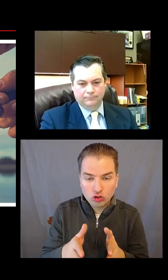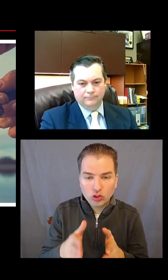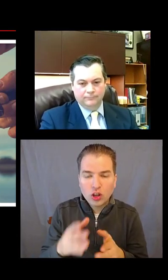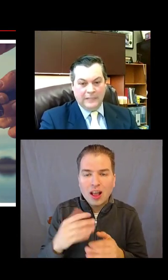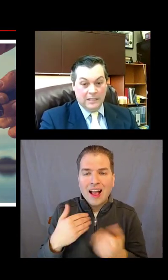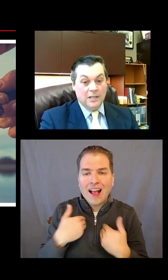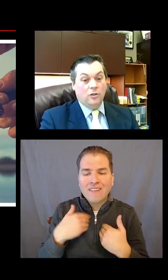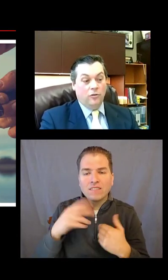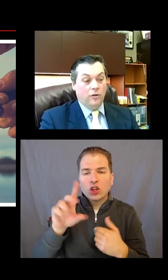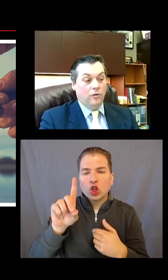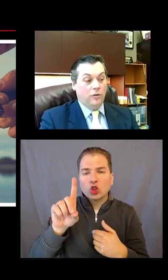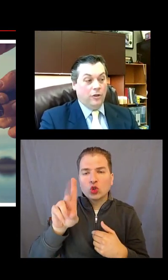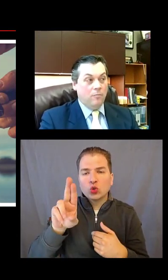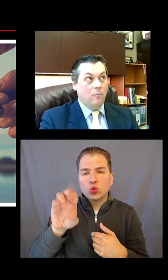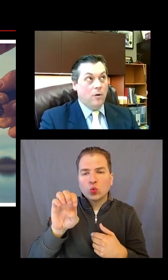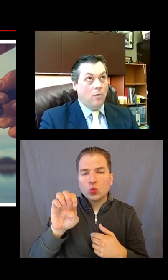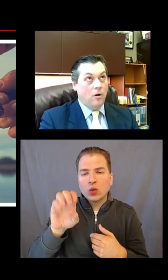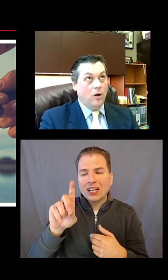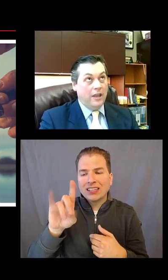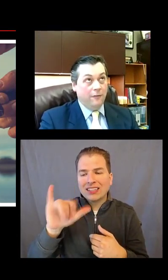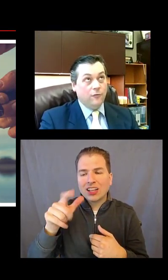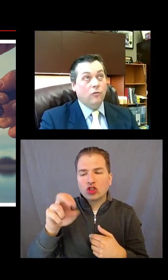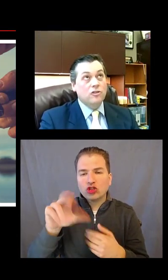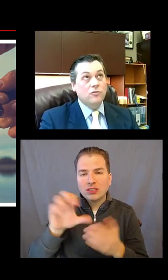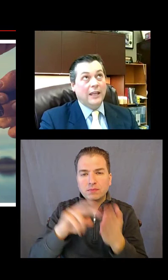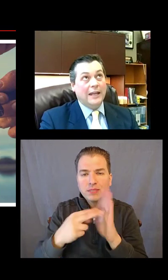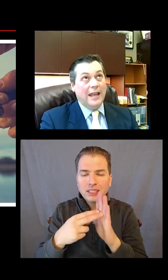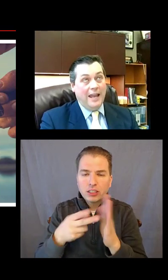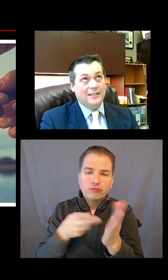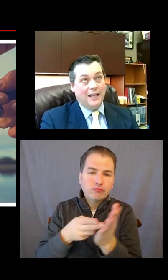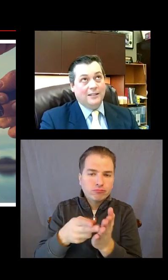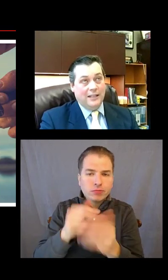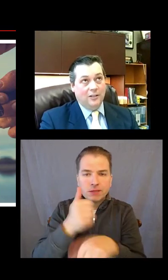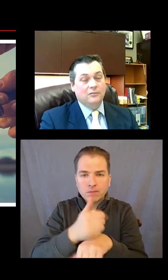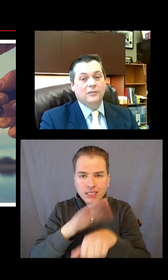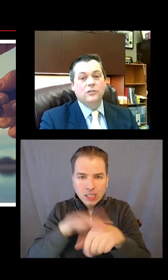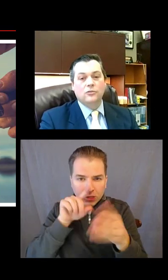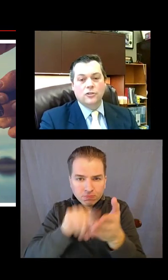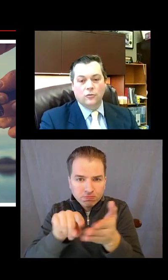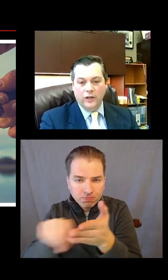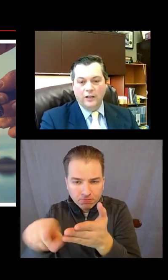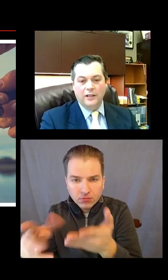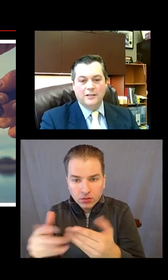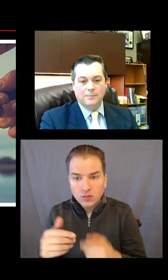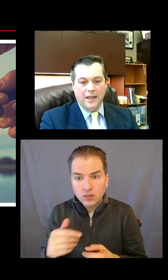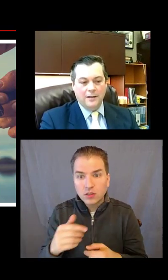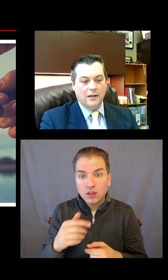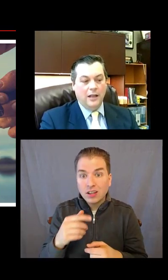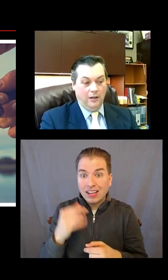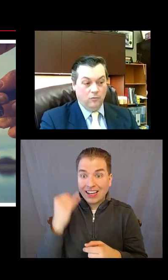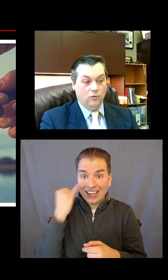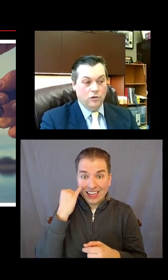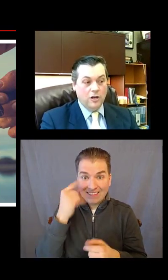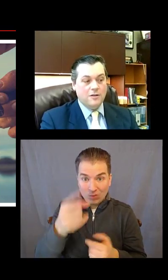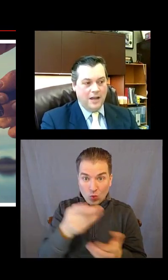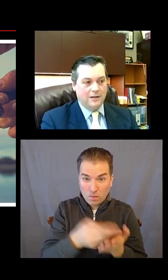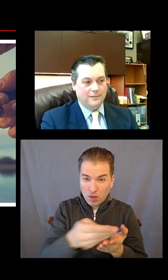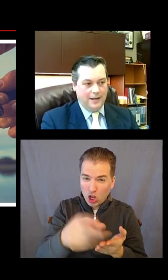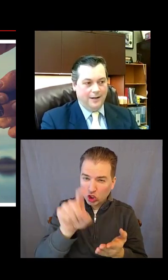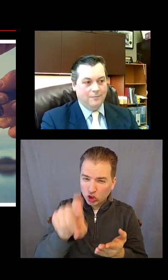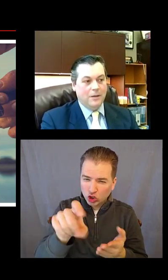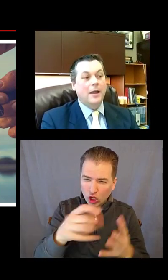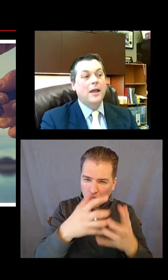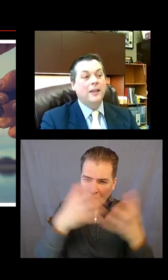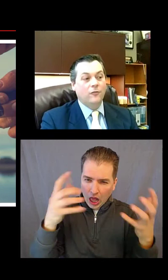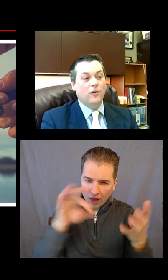buyer? So if you're doing an asset deal, you should really spend a good amount